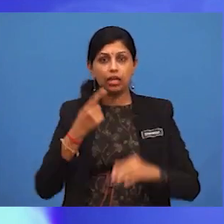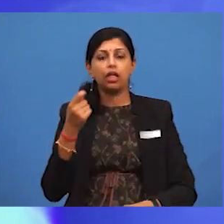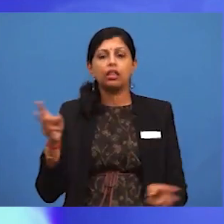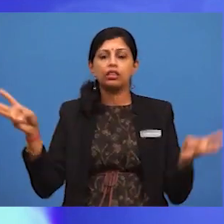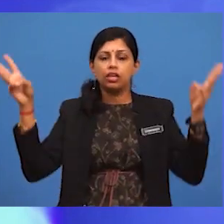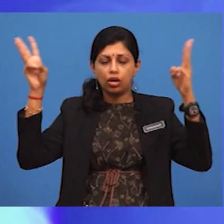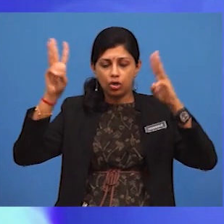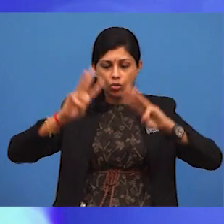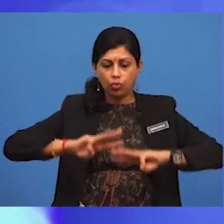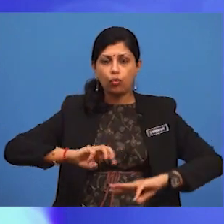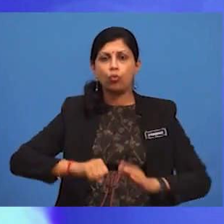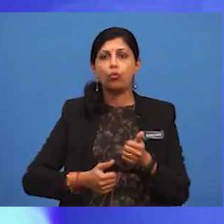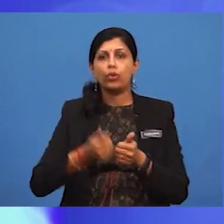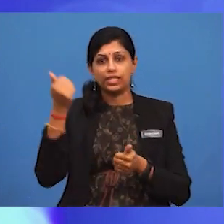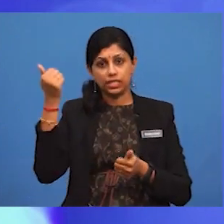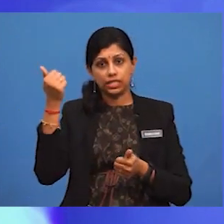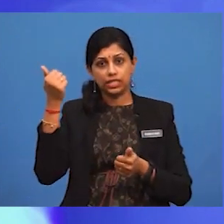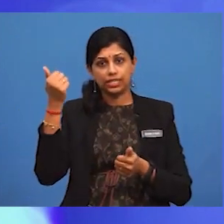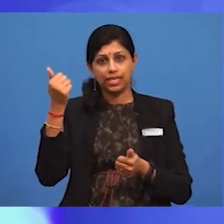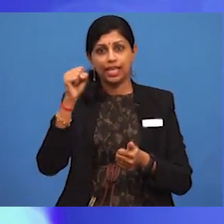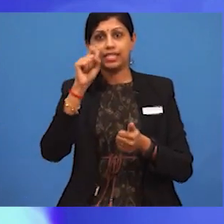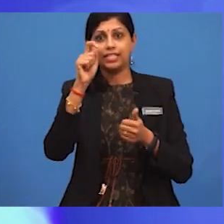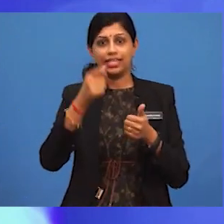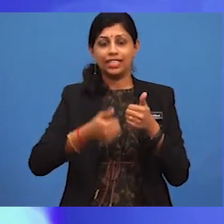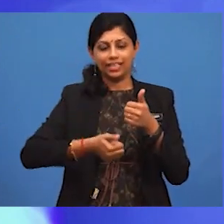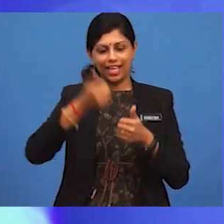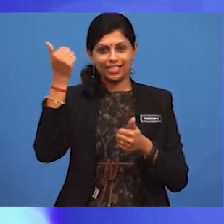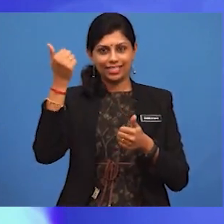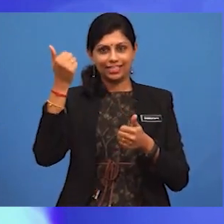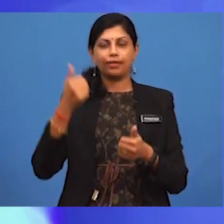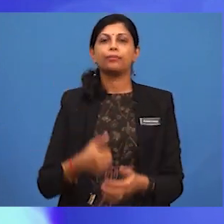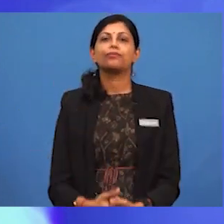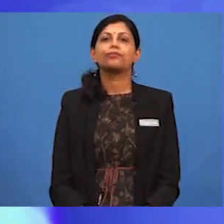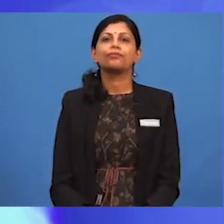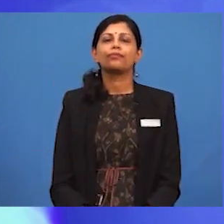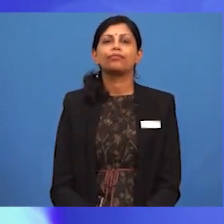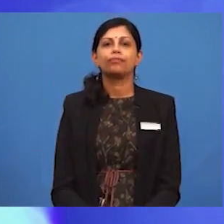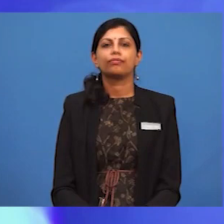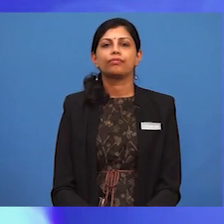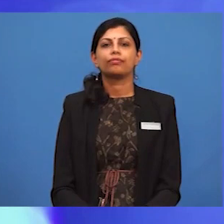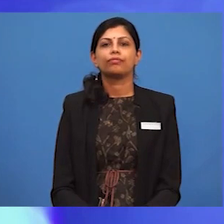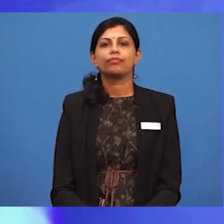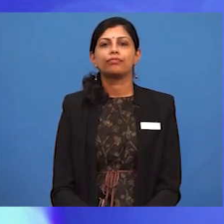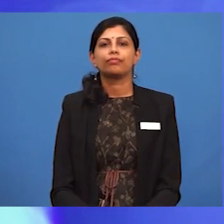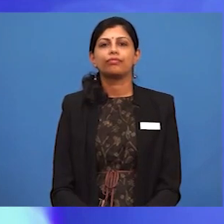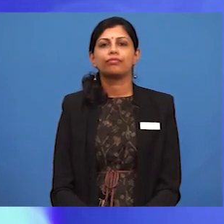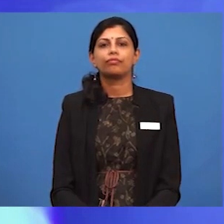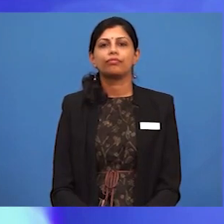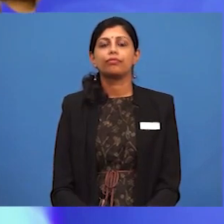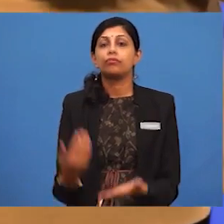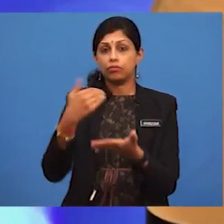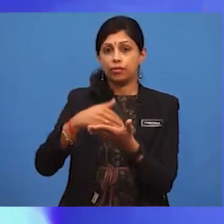worst. You must check the spelling as well. Now, here are some additional